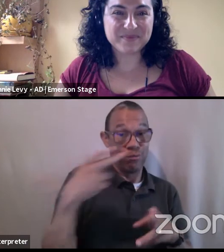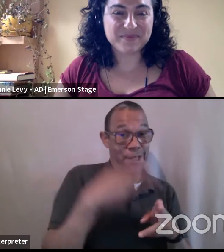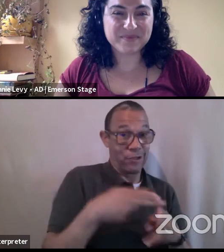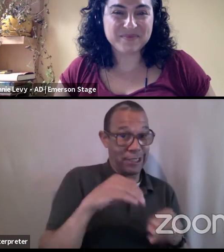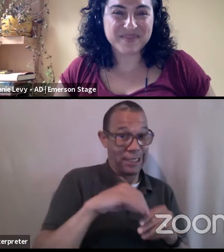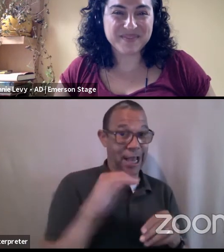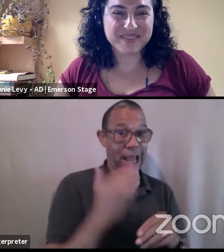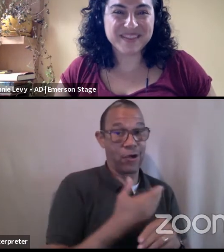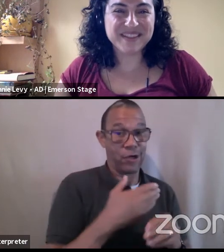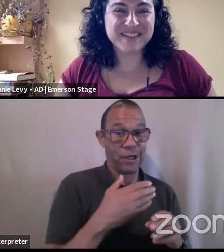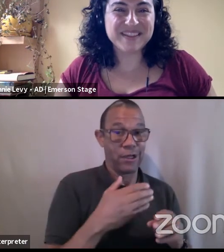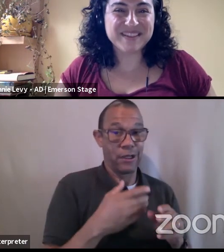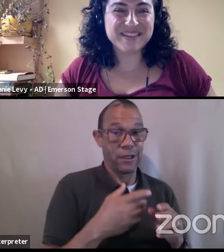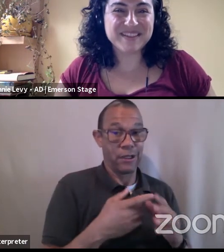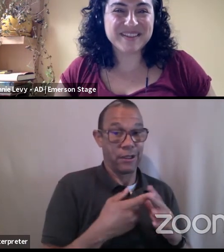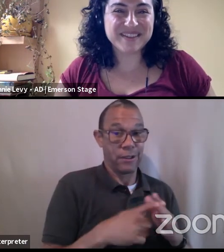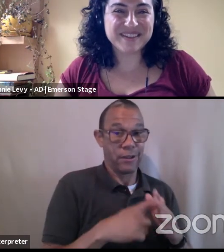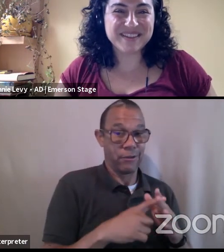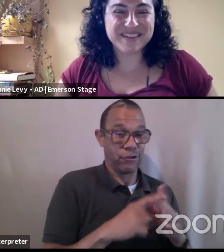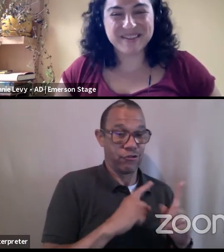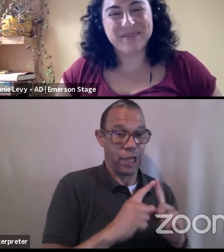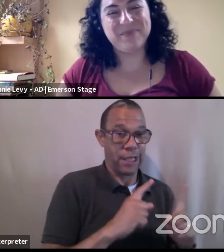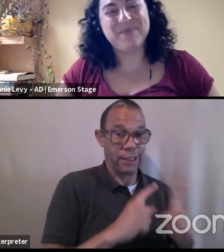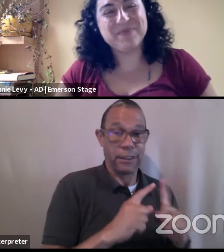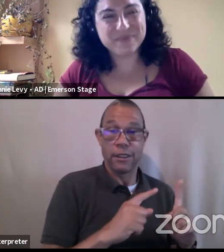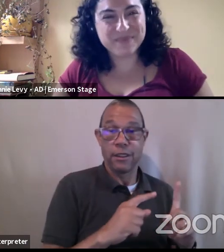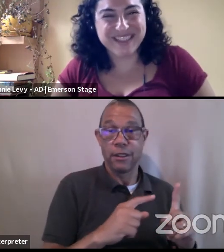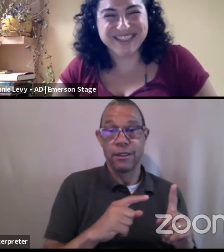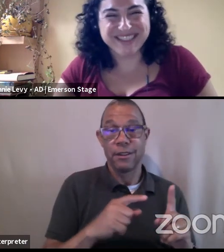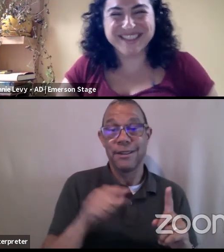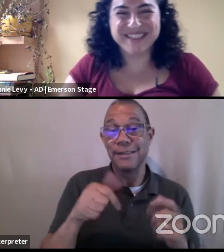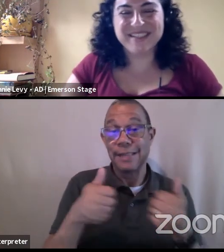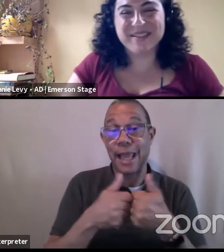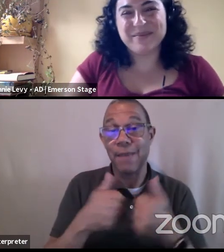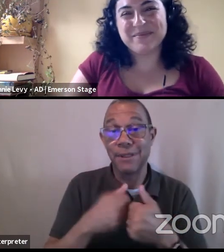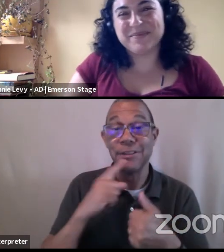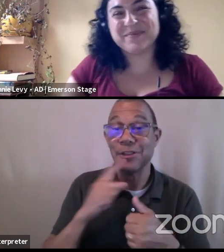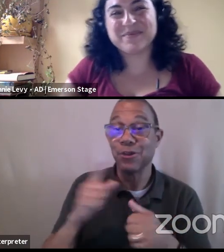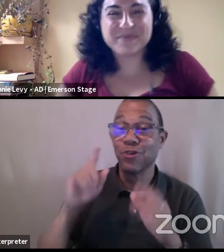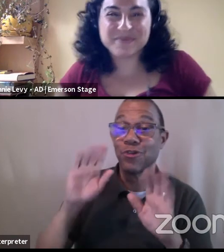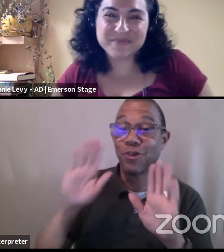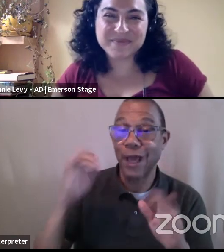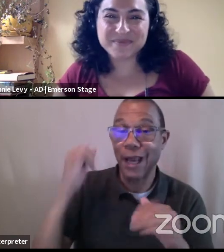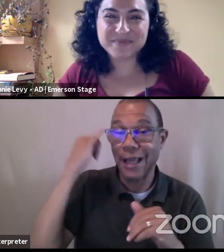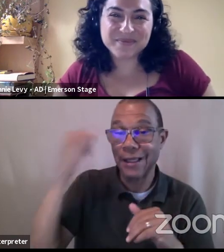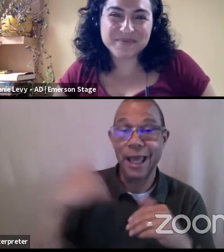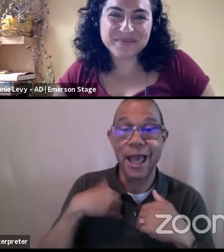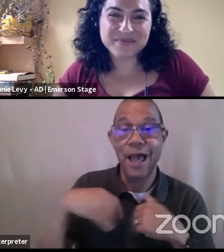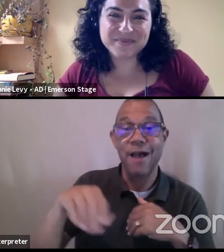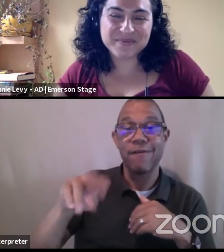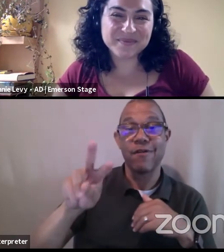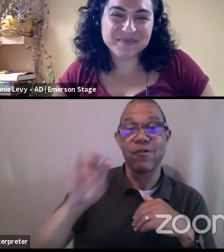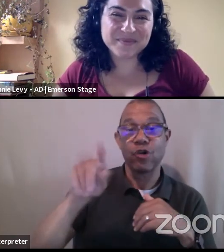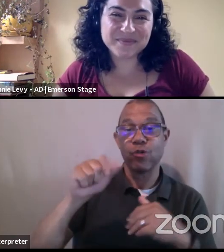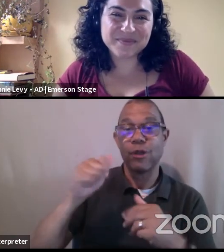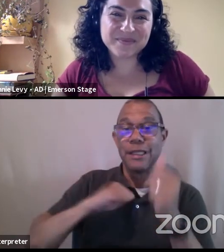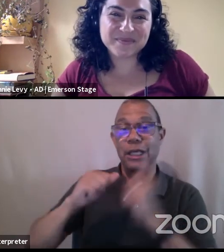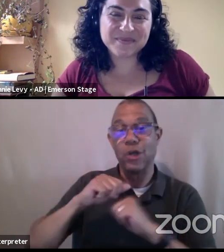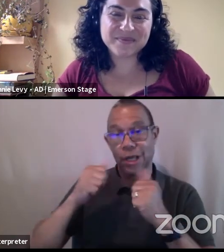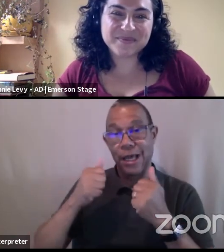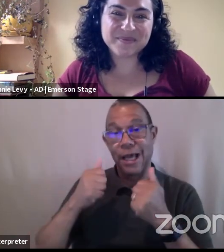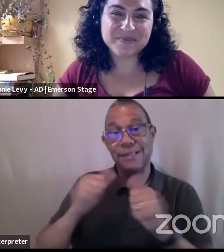in our talk because i didn't i have no idea about this game i think it's a great idea there's a there's a virtual theater attempt uh by